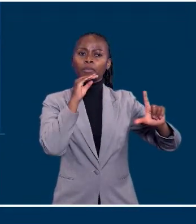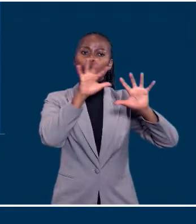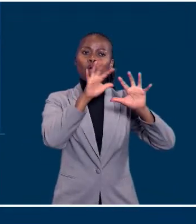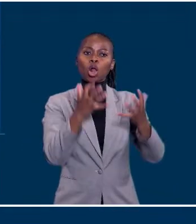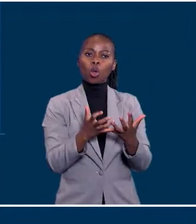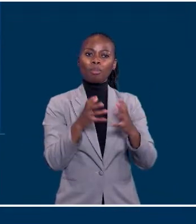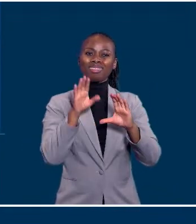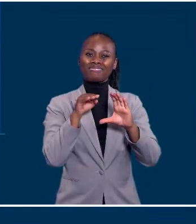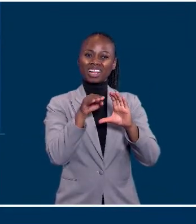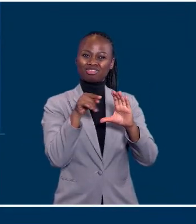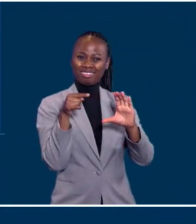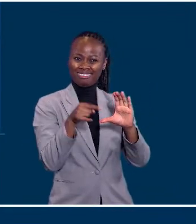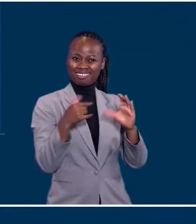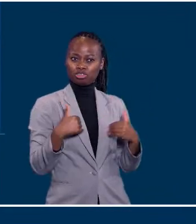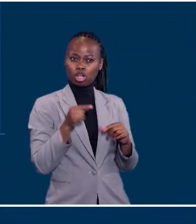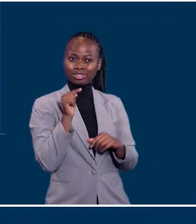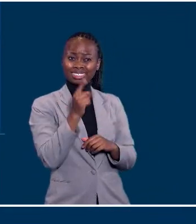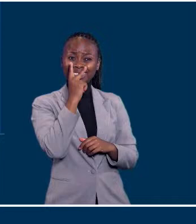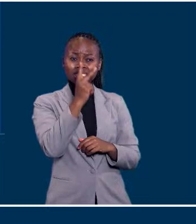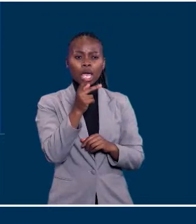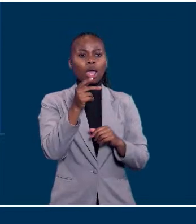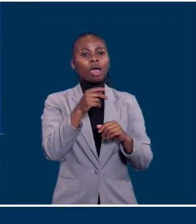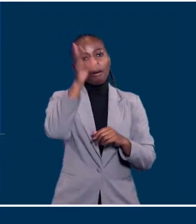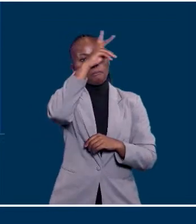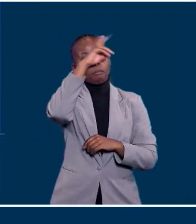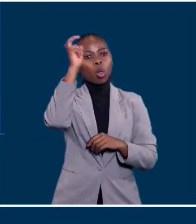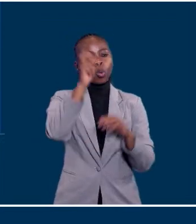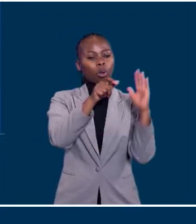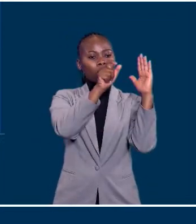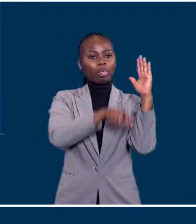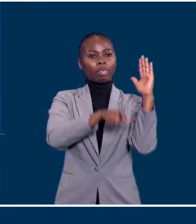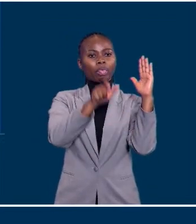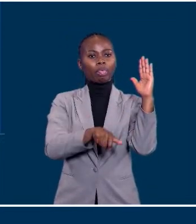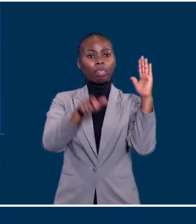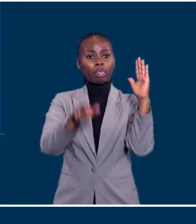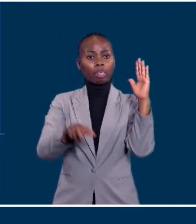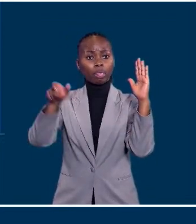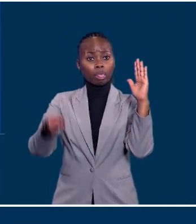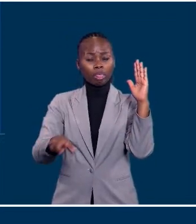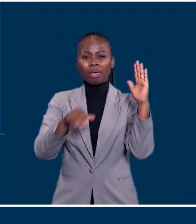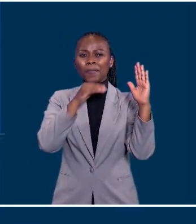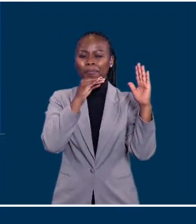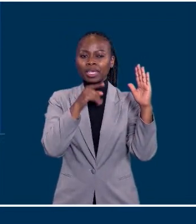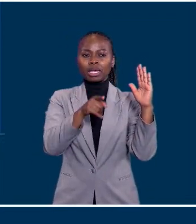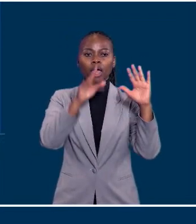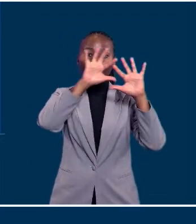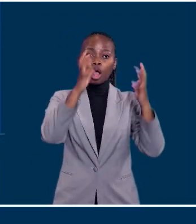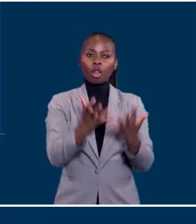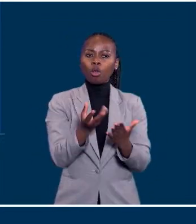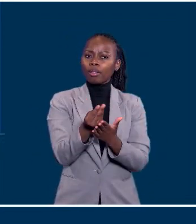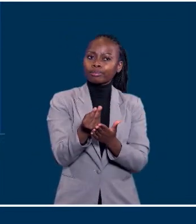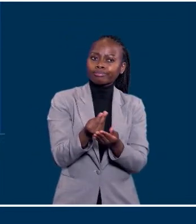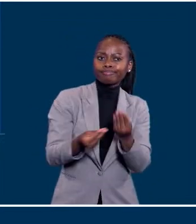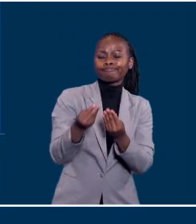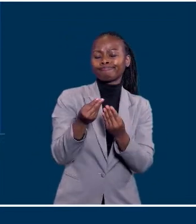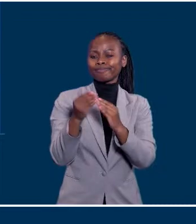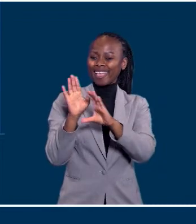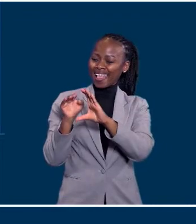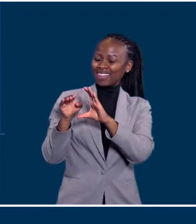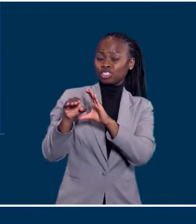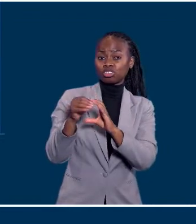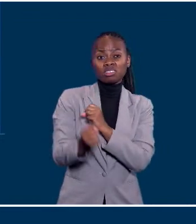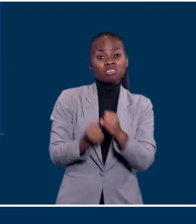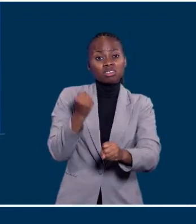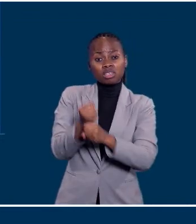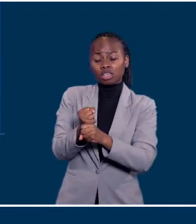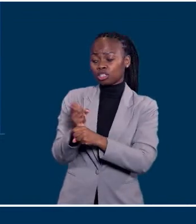there. And you can see those blue columns show you what the global inflation outcomes have been relative to the 2010 to